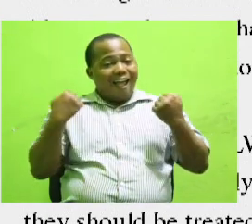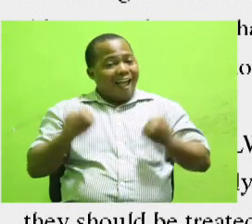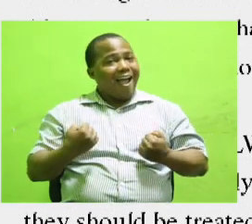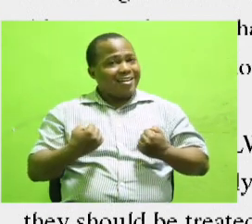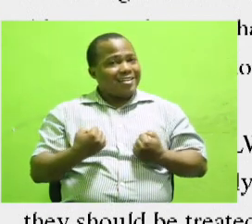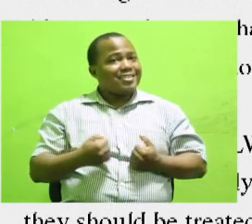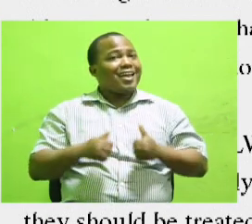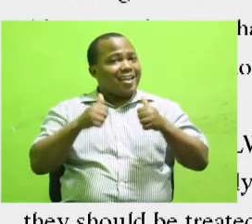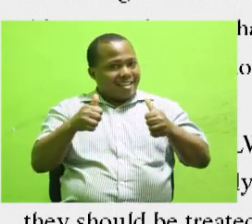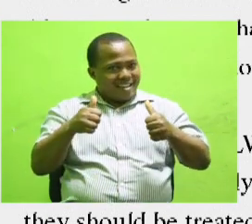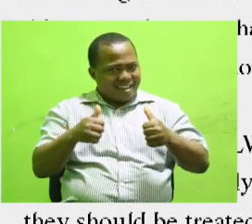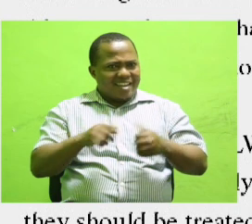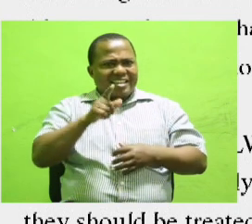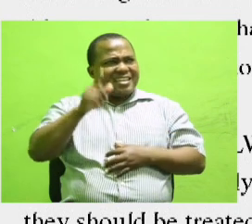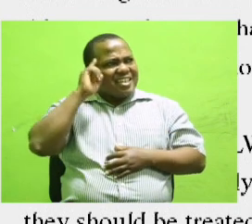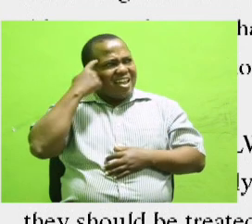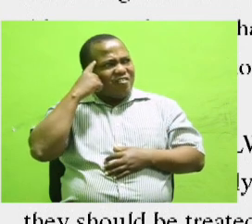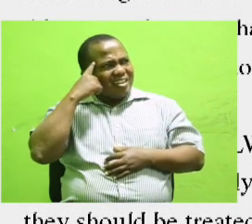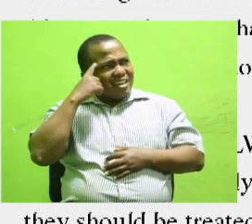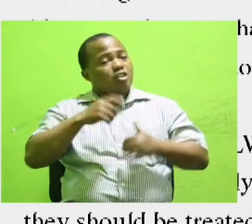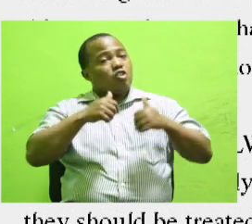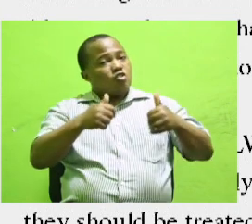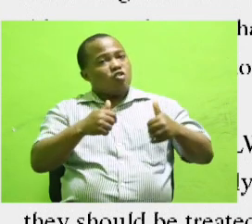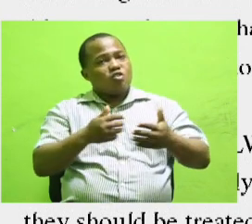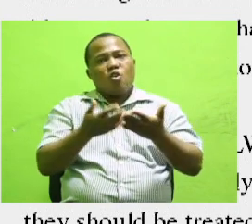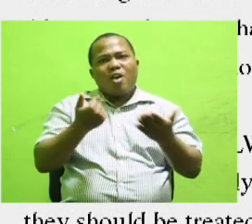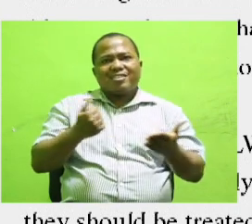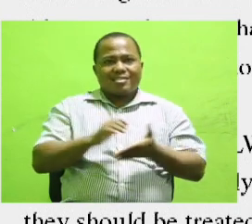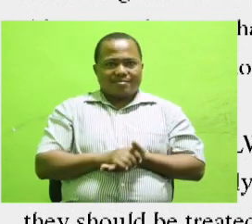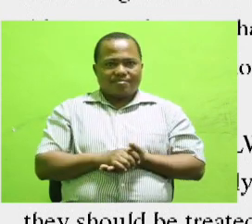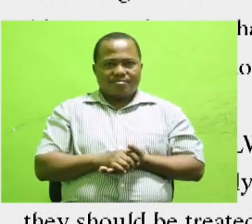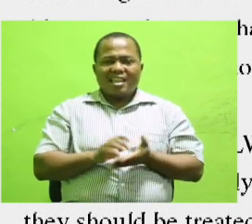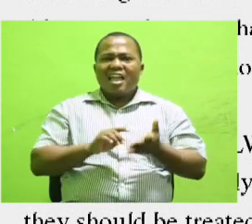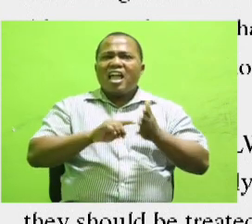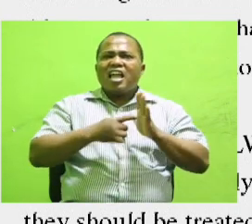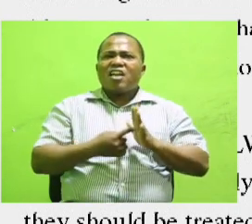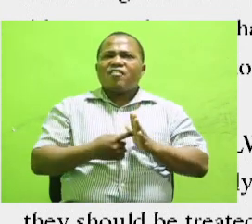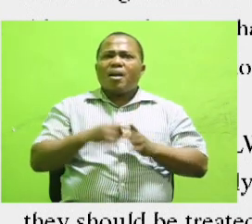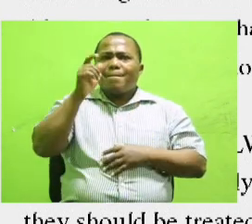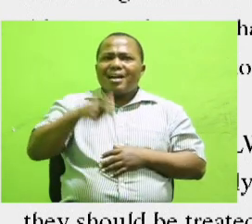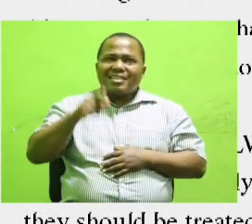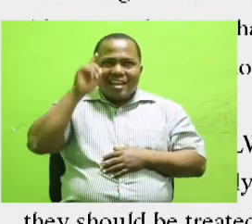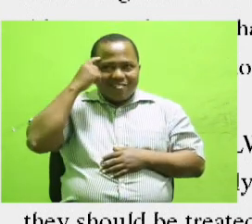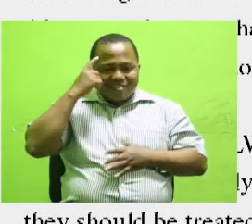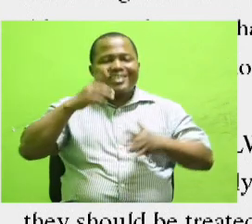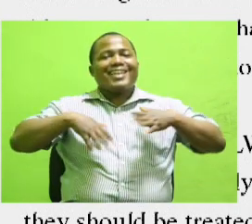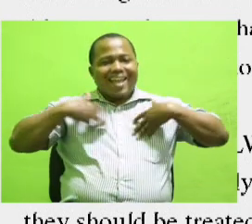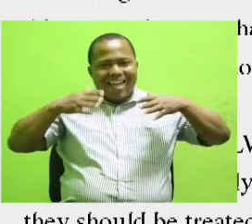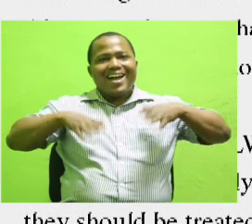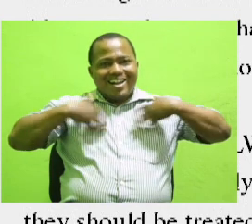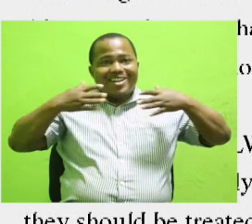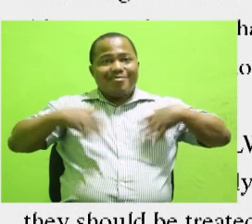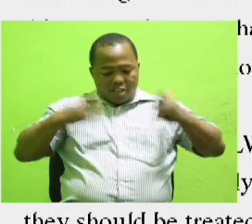as they can feel that they are wanted. And if a person feels happy, they feel